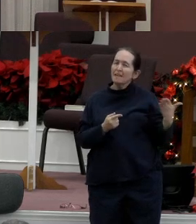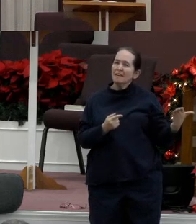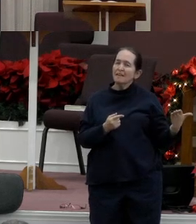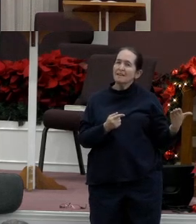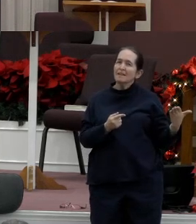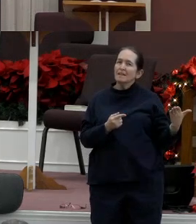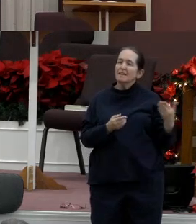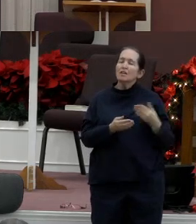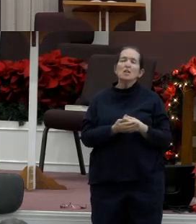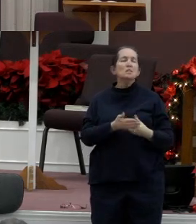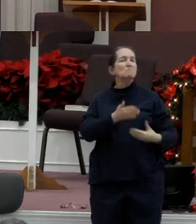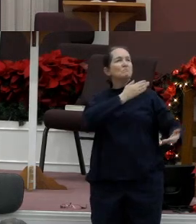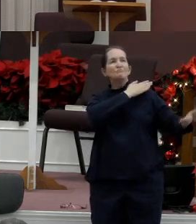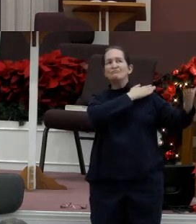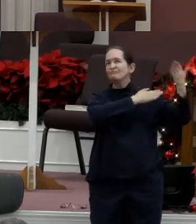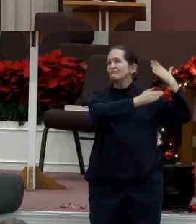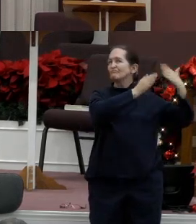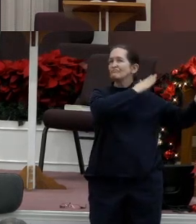Years ago,